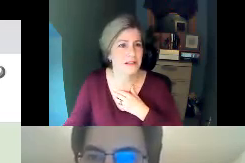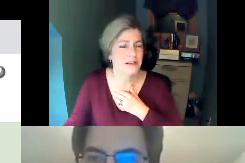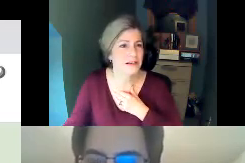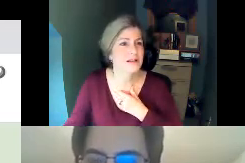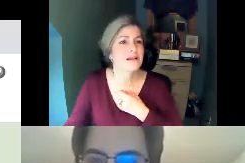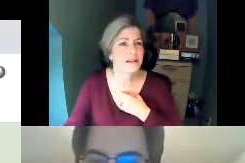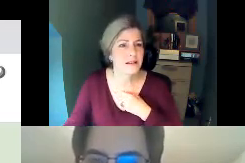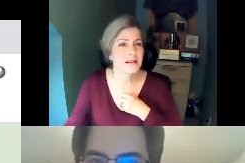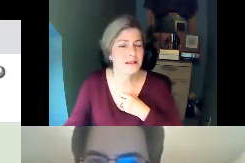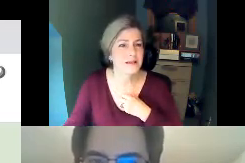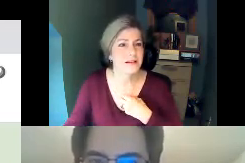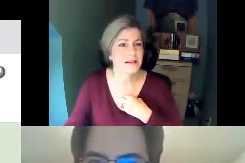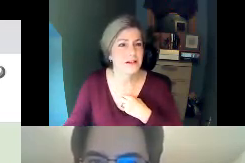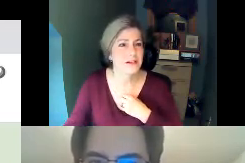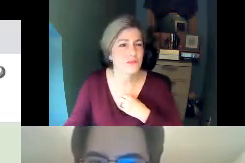names?